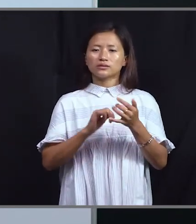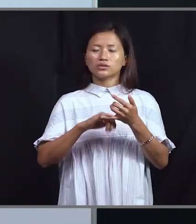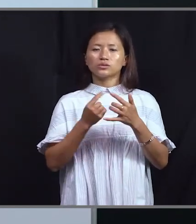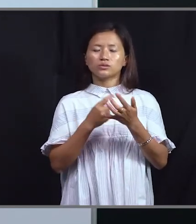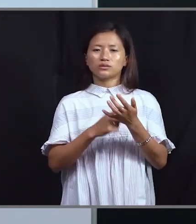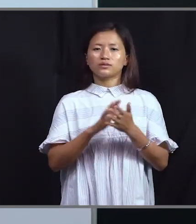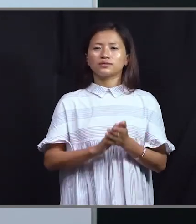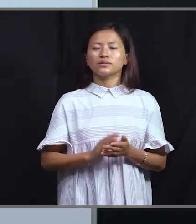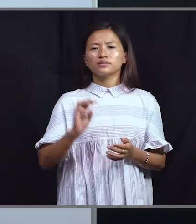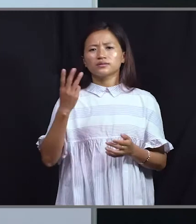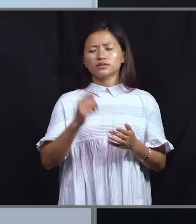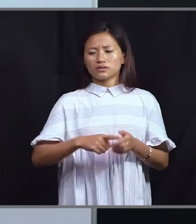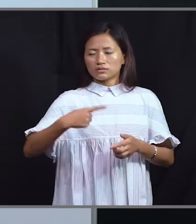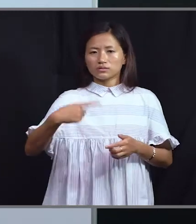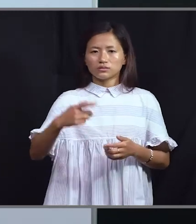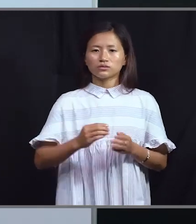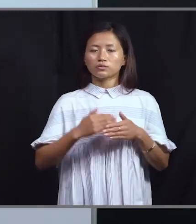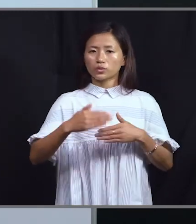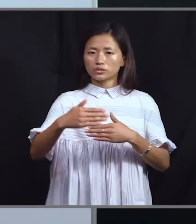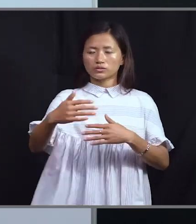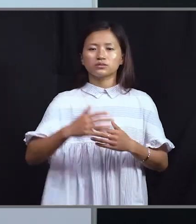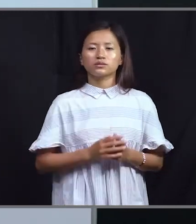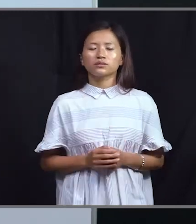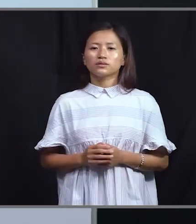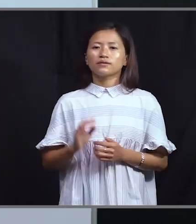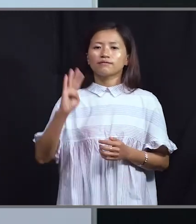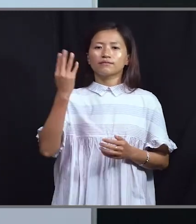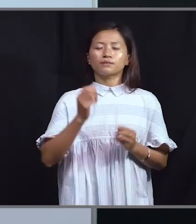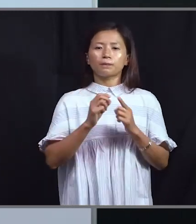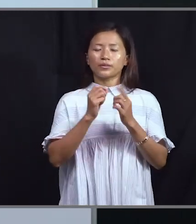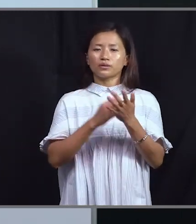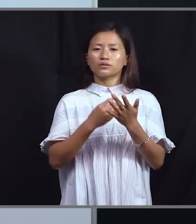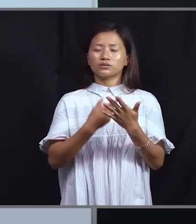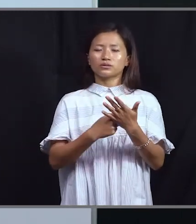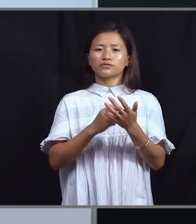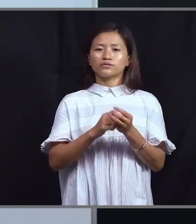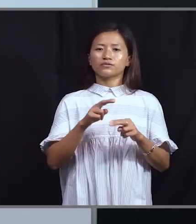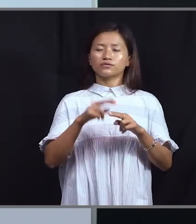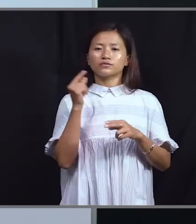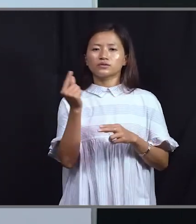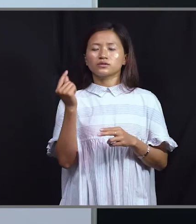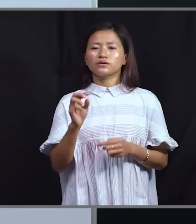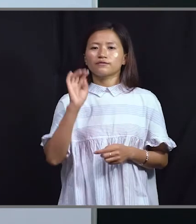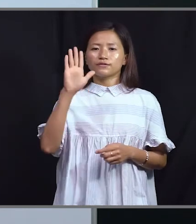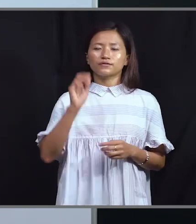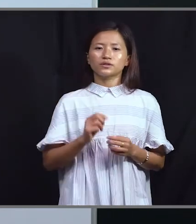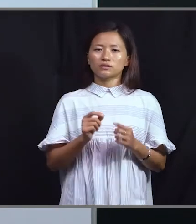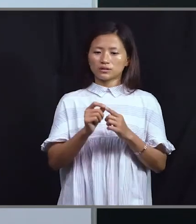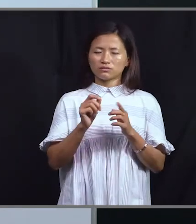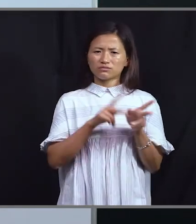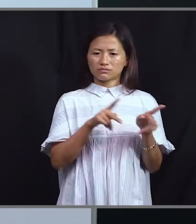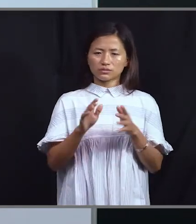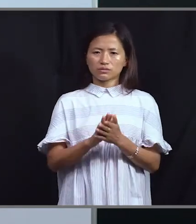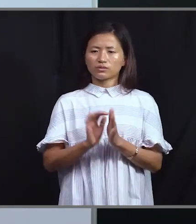action. Third is it is a continuous process. The fourth one is it is pervasive function. Okay. The fifth is it is responsibility.